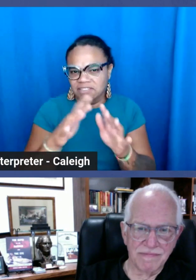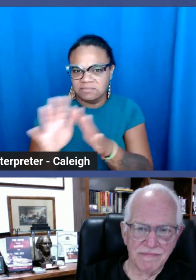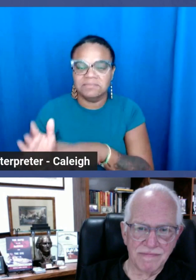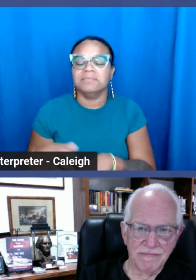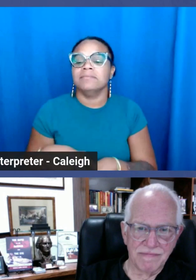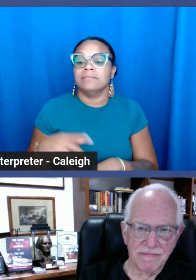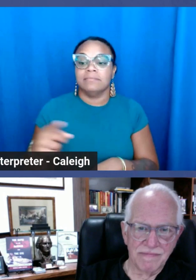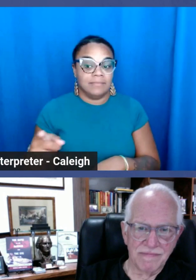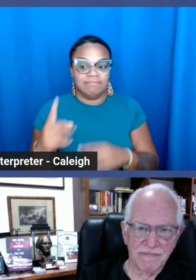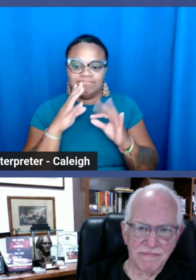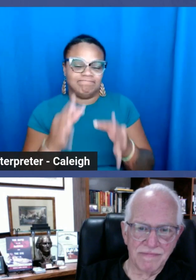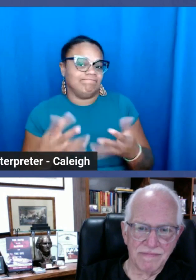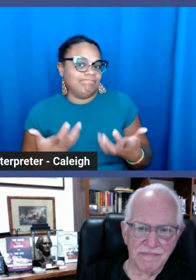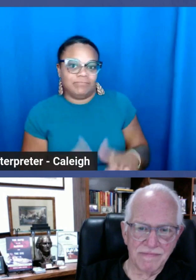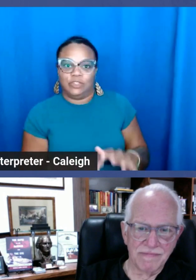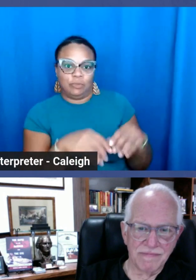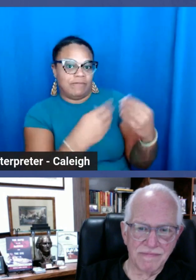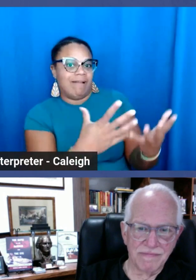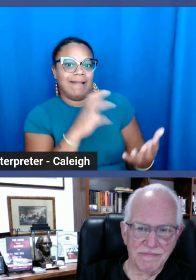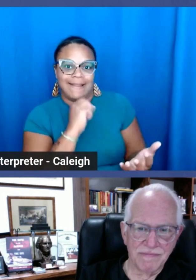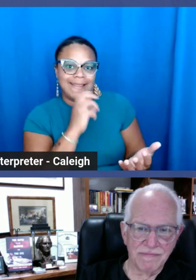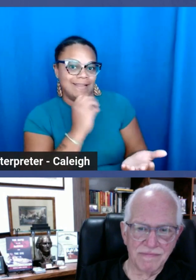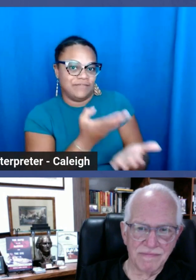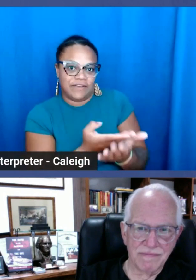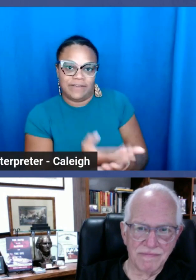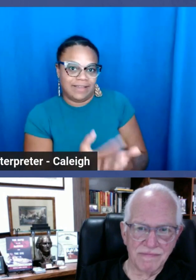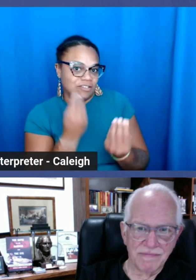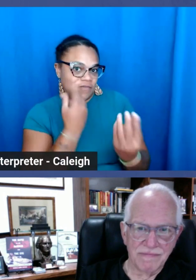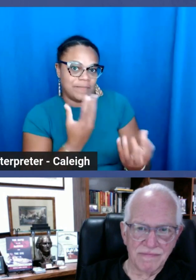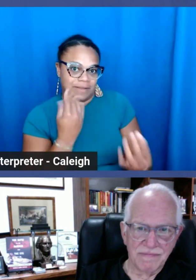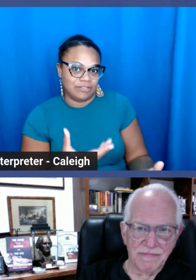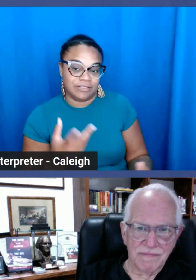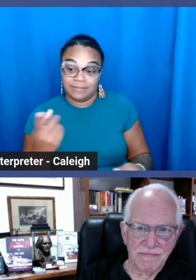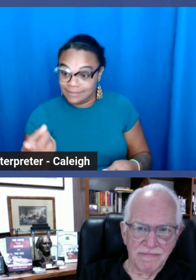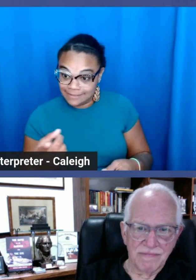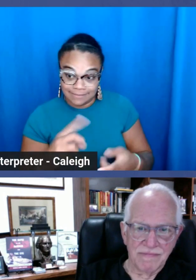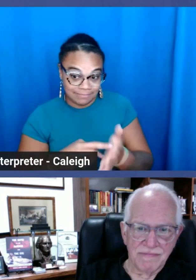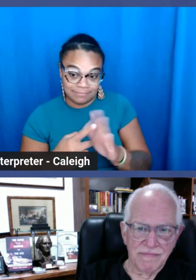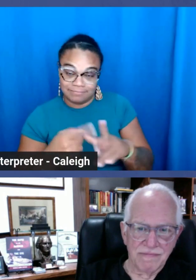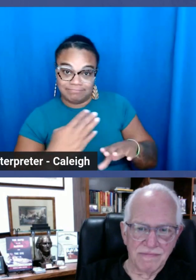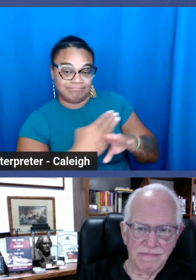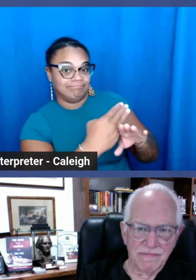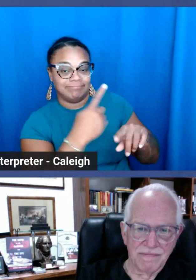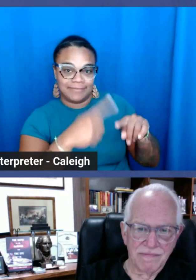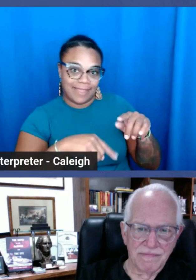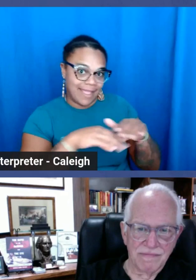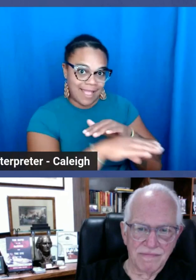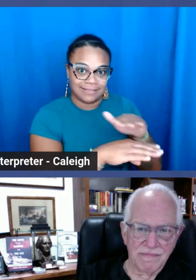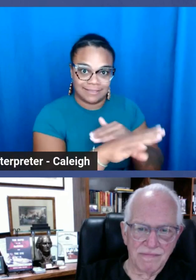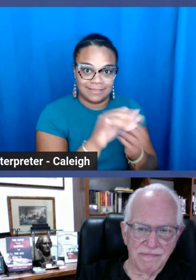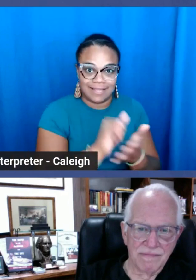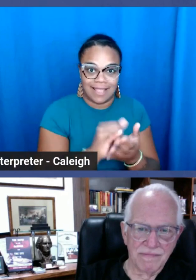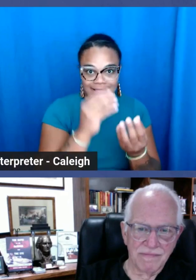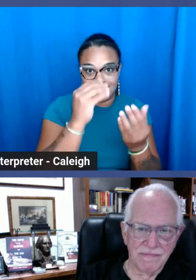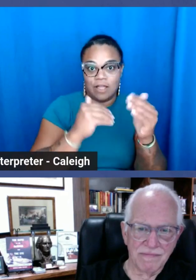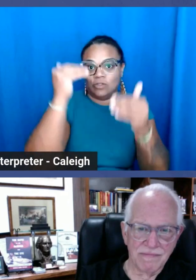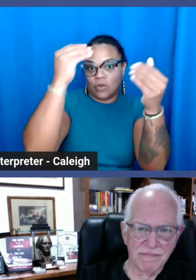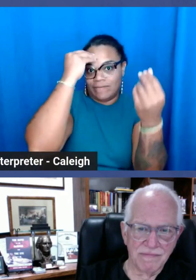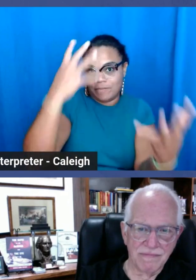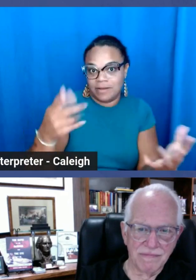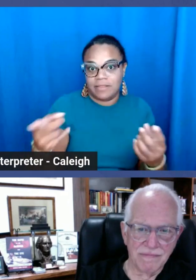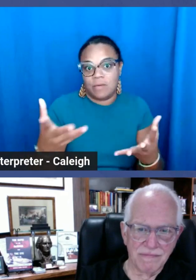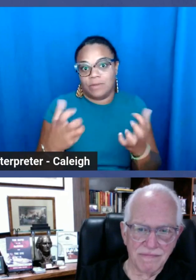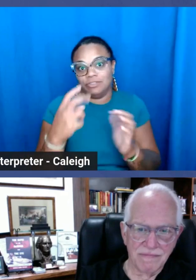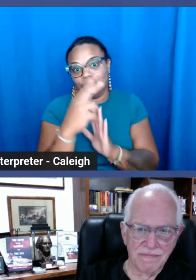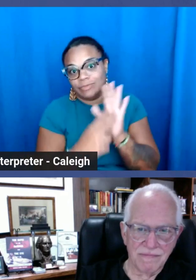information, and therefore they're not gaining access to the adult materials that they want to view or read or watch. And so this